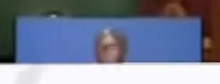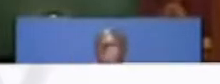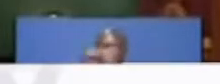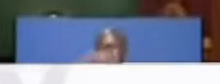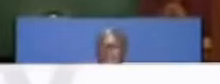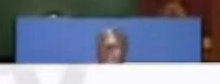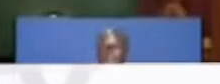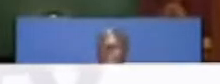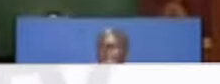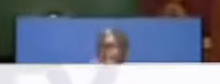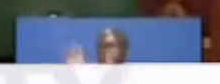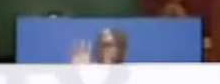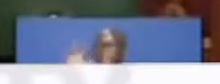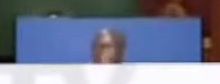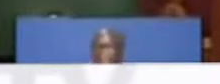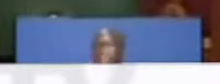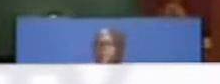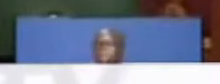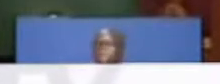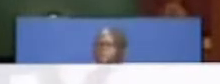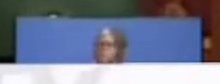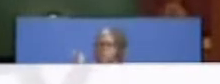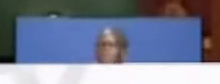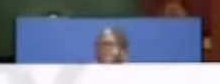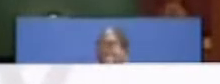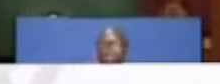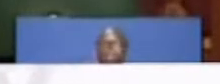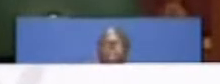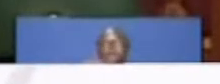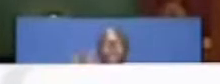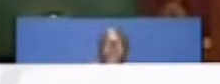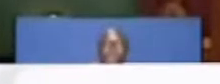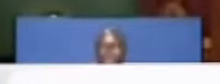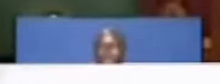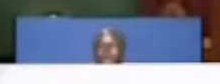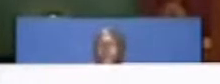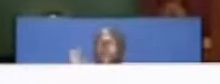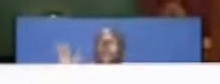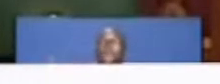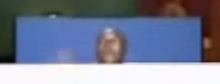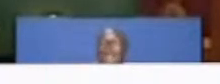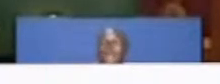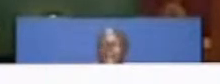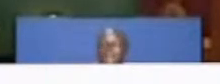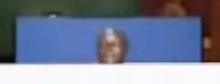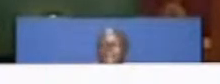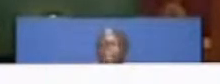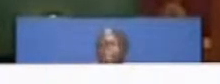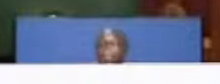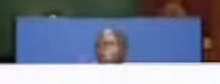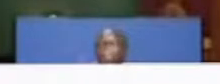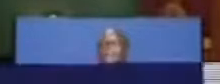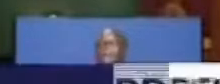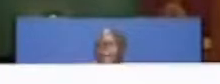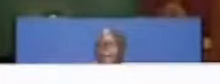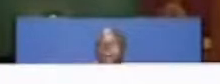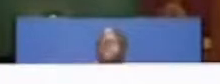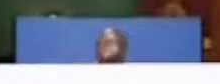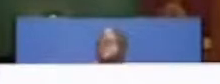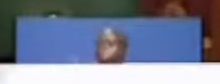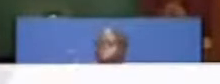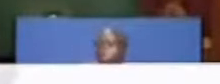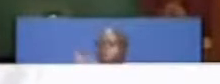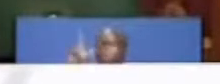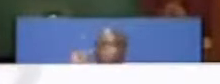Similarly, the East African Coastal Corridor Development Project will link us along the coastline